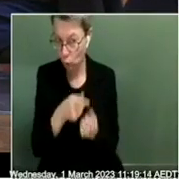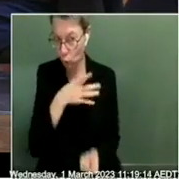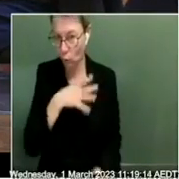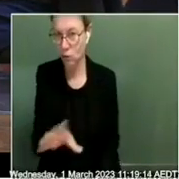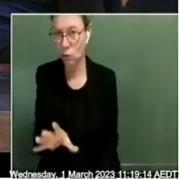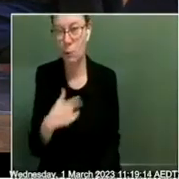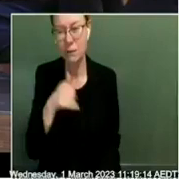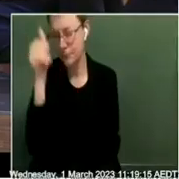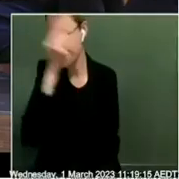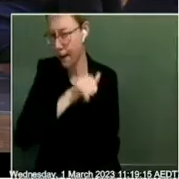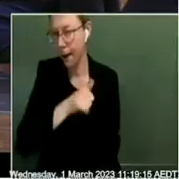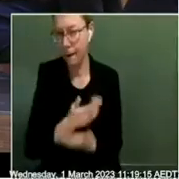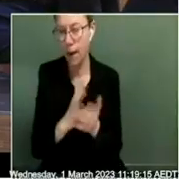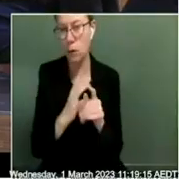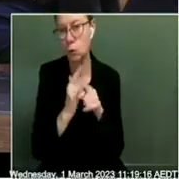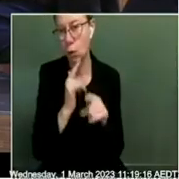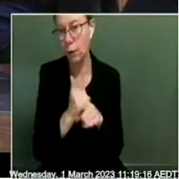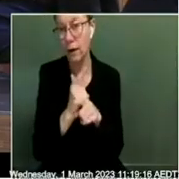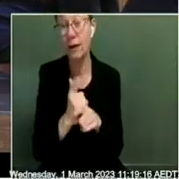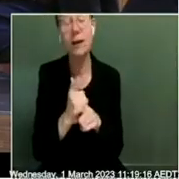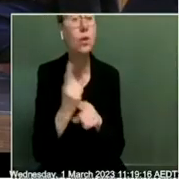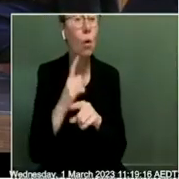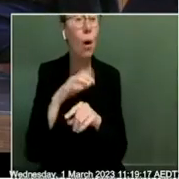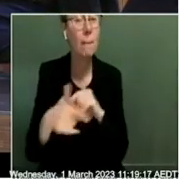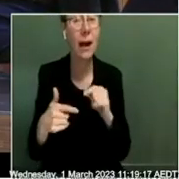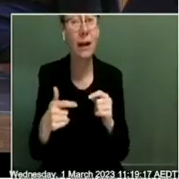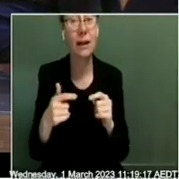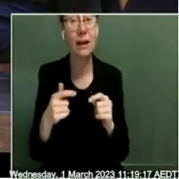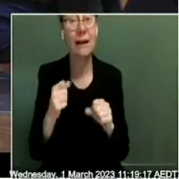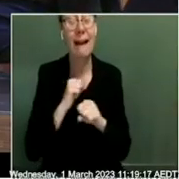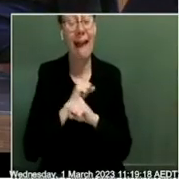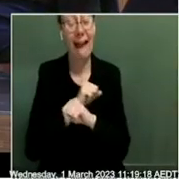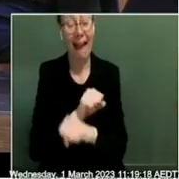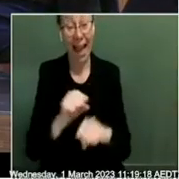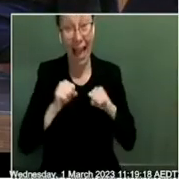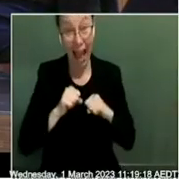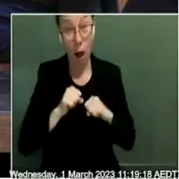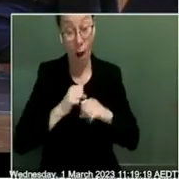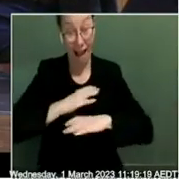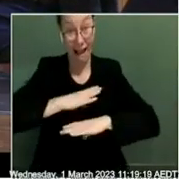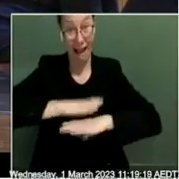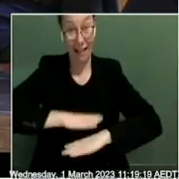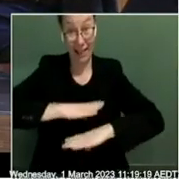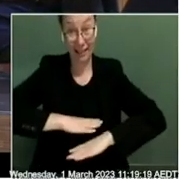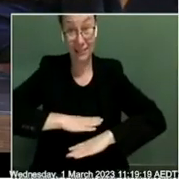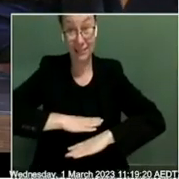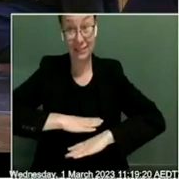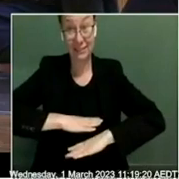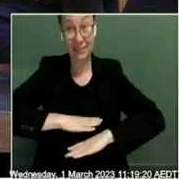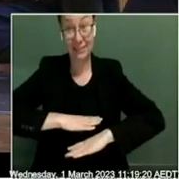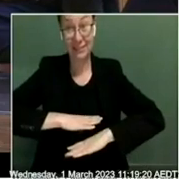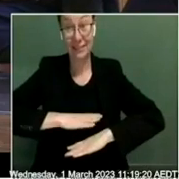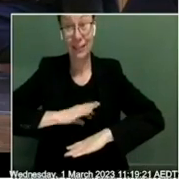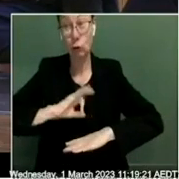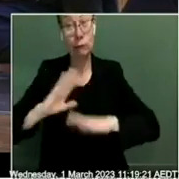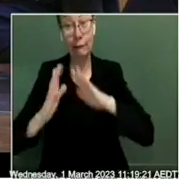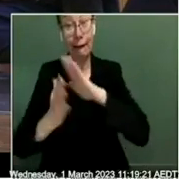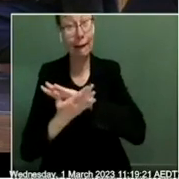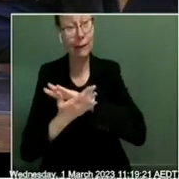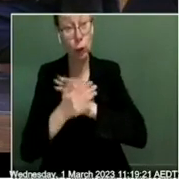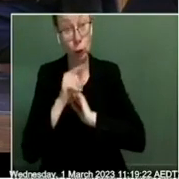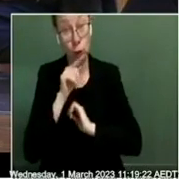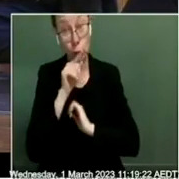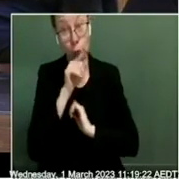talk, that can underpin sovereignty. Absolutely. By behaving in that way, because we just keep giving and